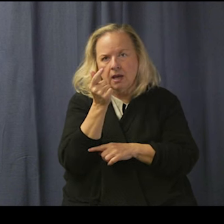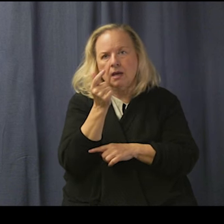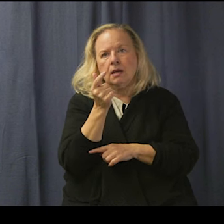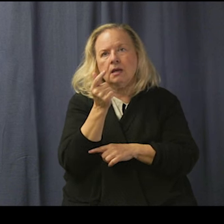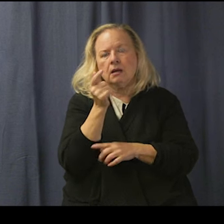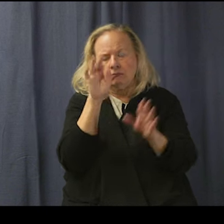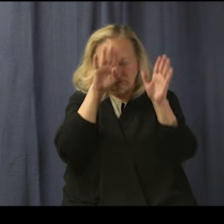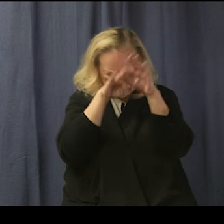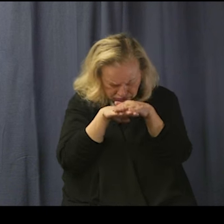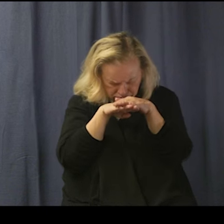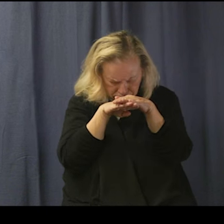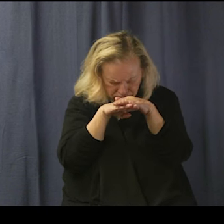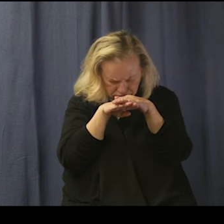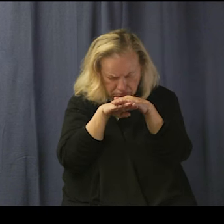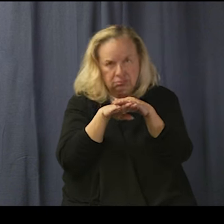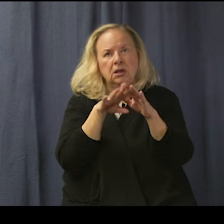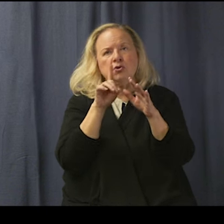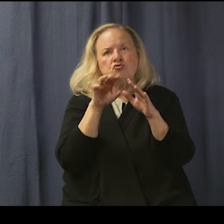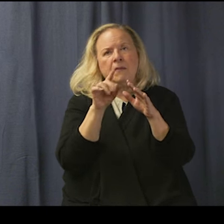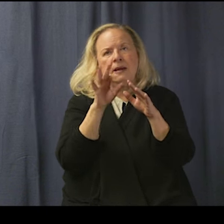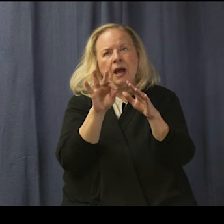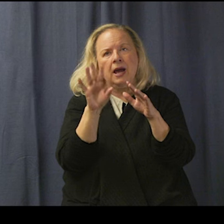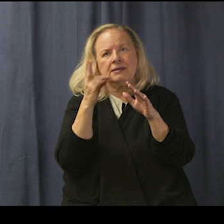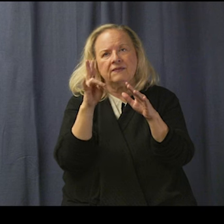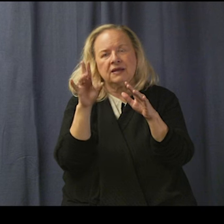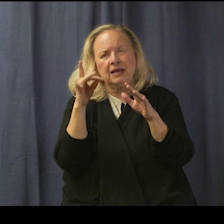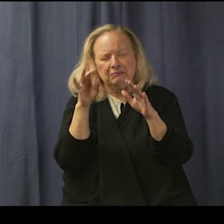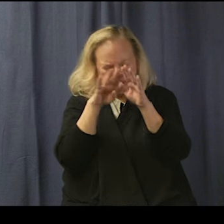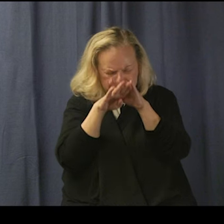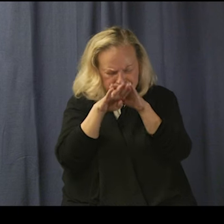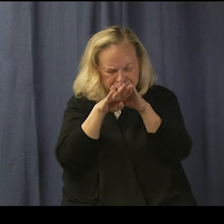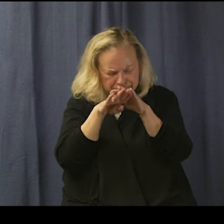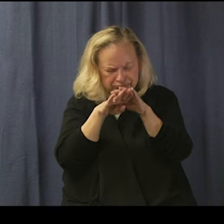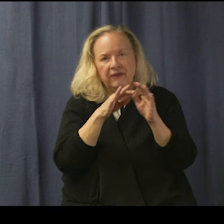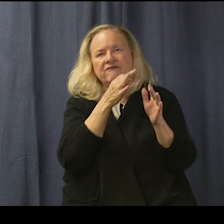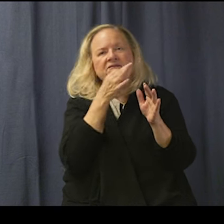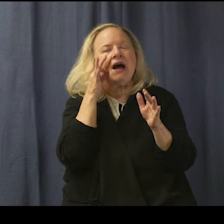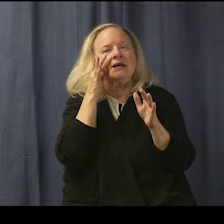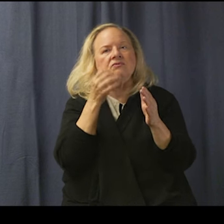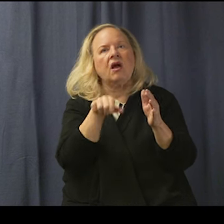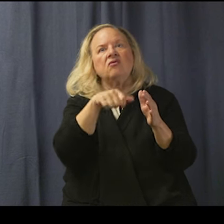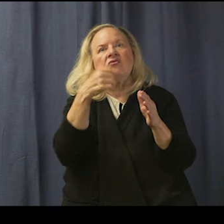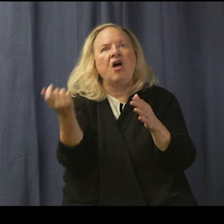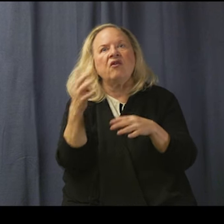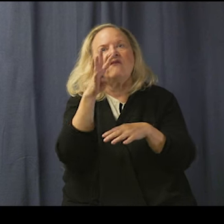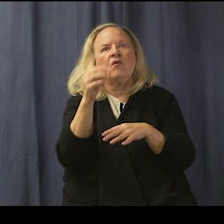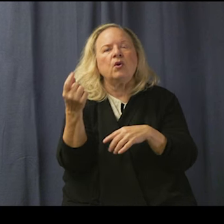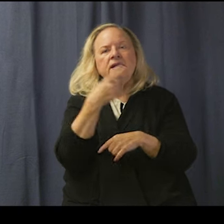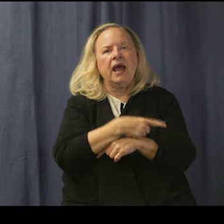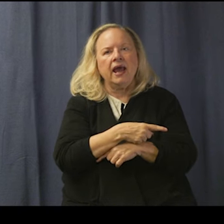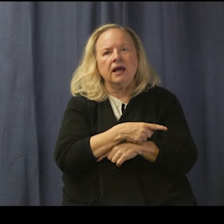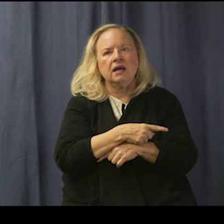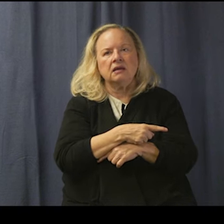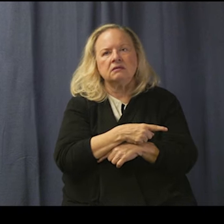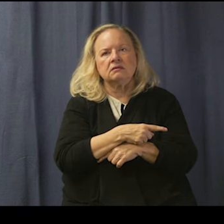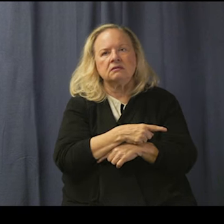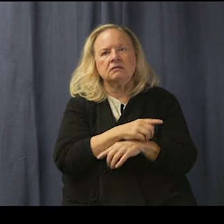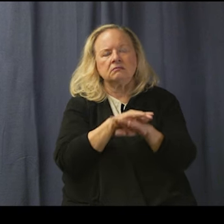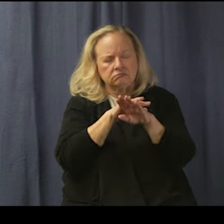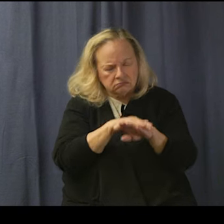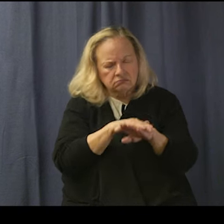on his face in Deuteronomy 9:17 and 18, and he fasts for another 40 days. Well, he's there before the